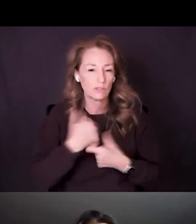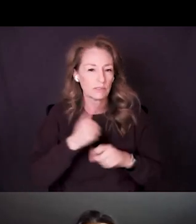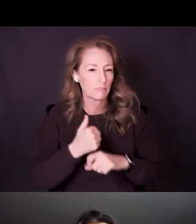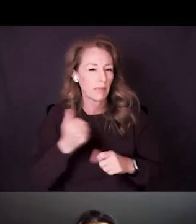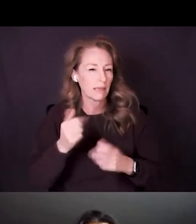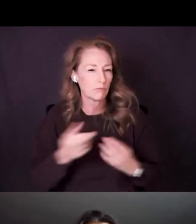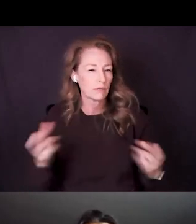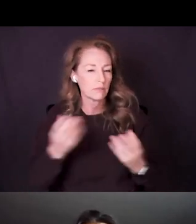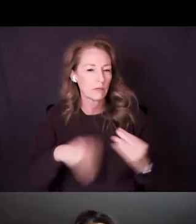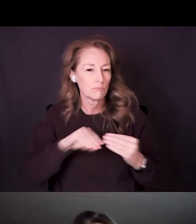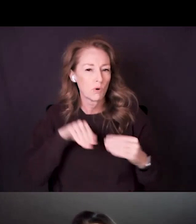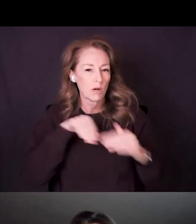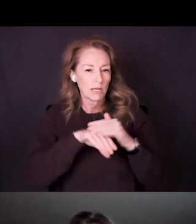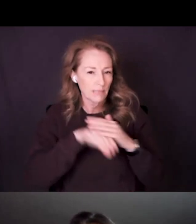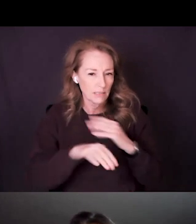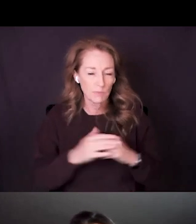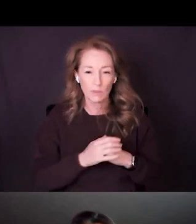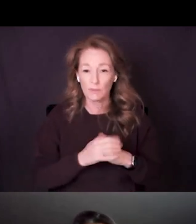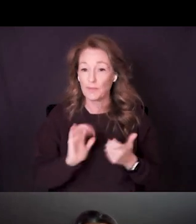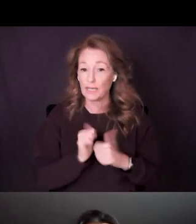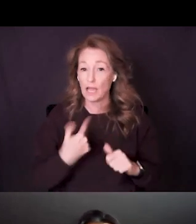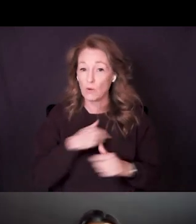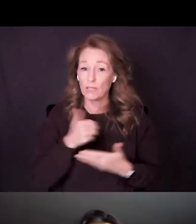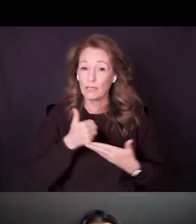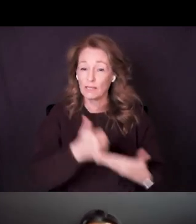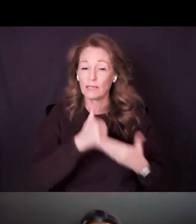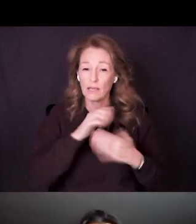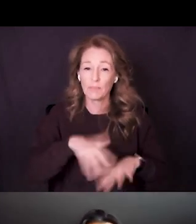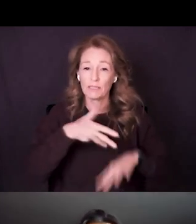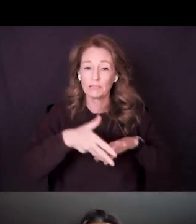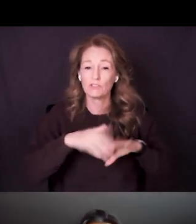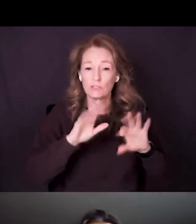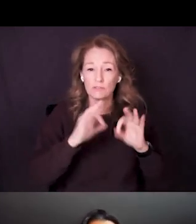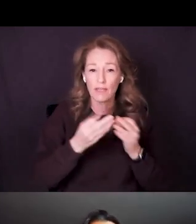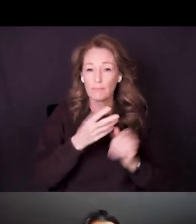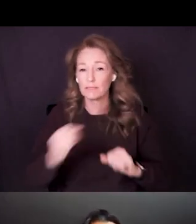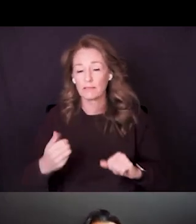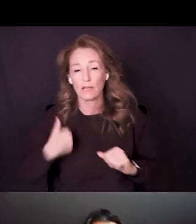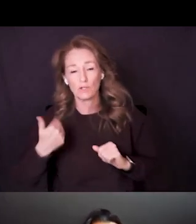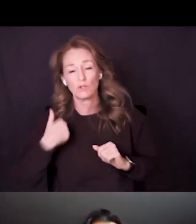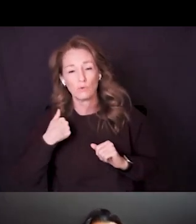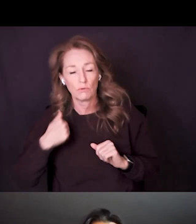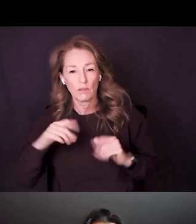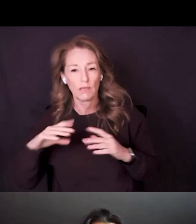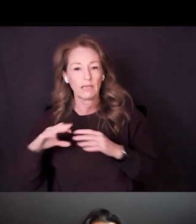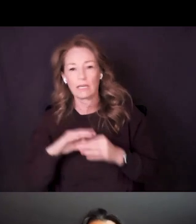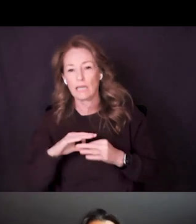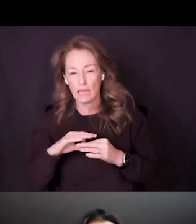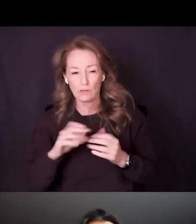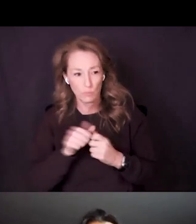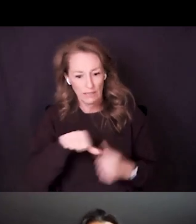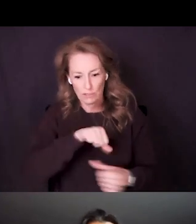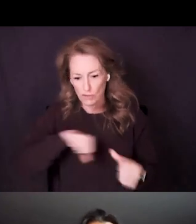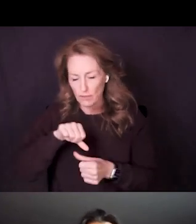how do we help tribal families and youth really connect with each other